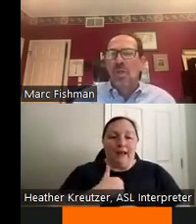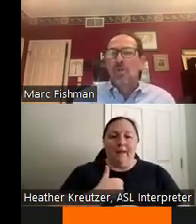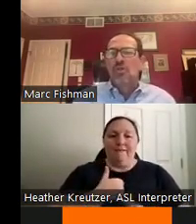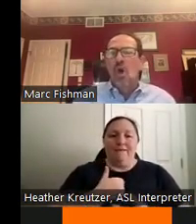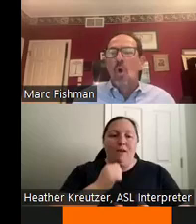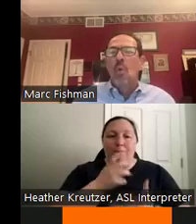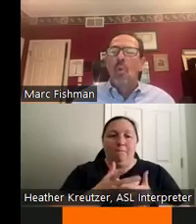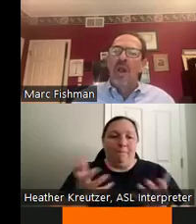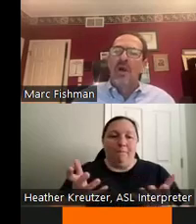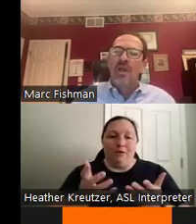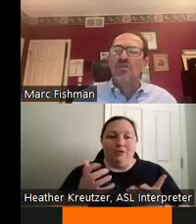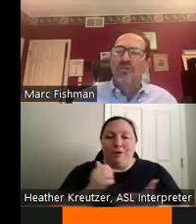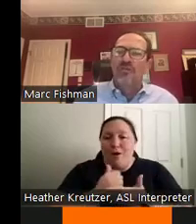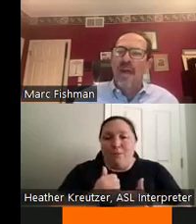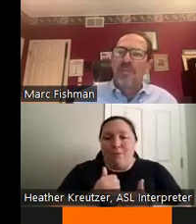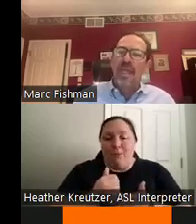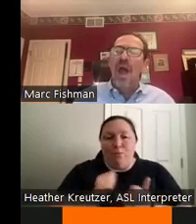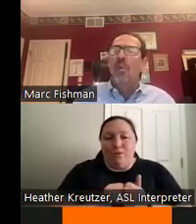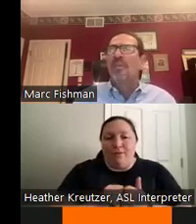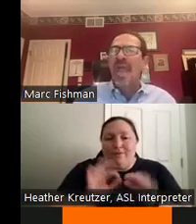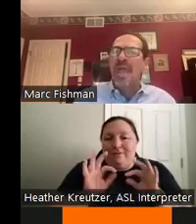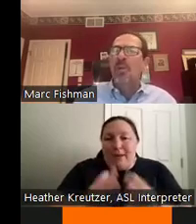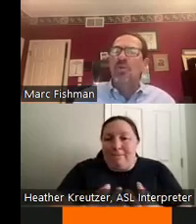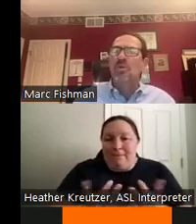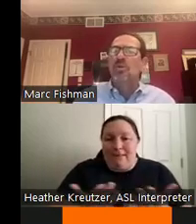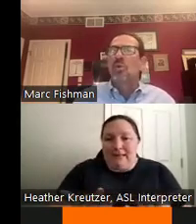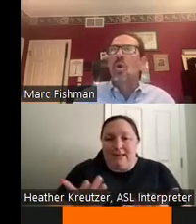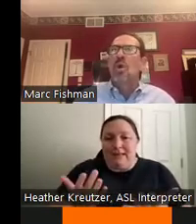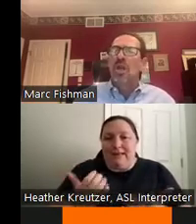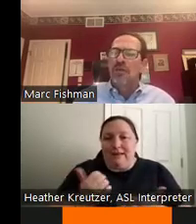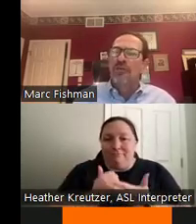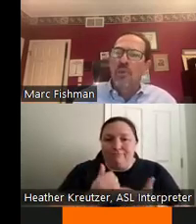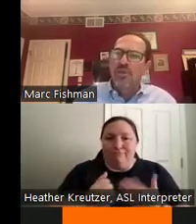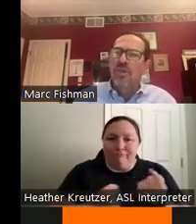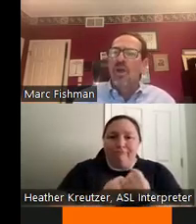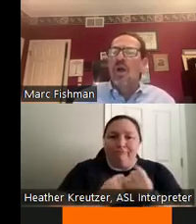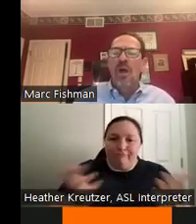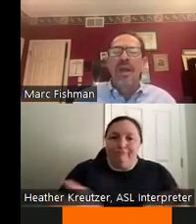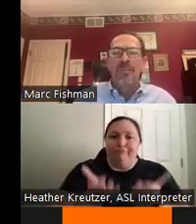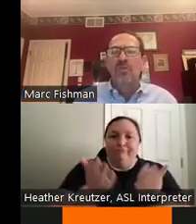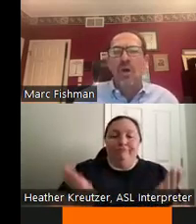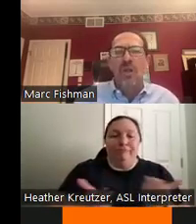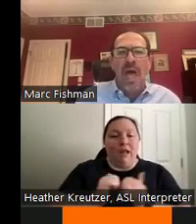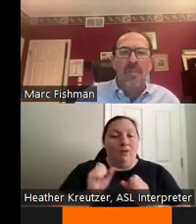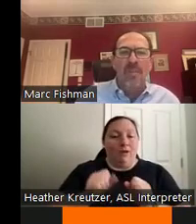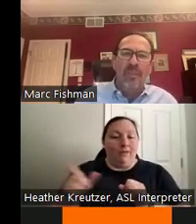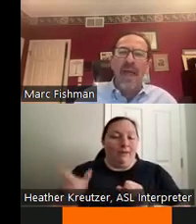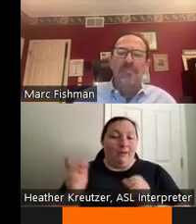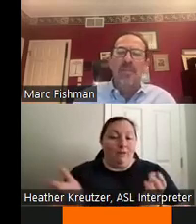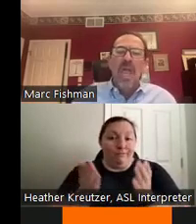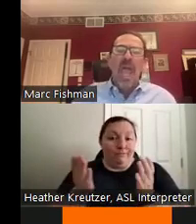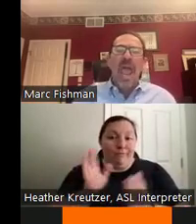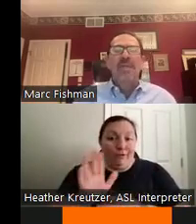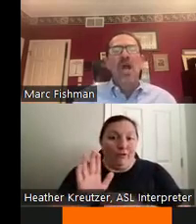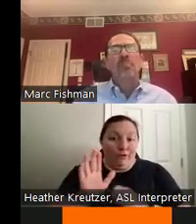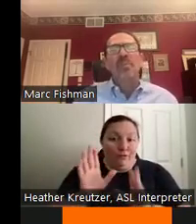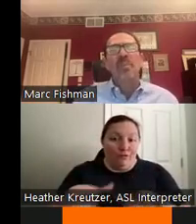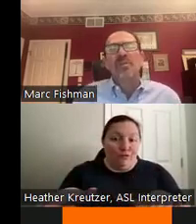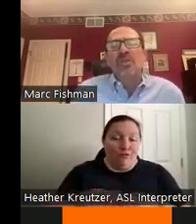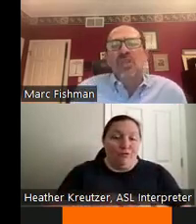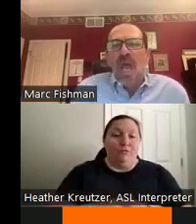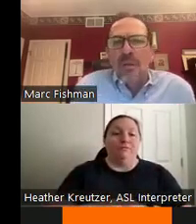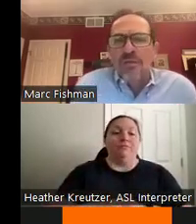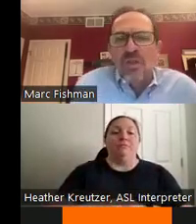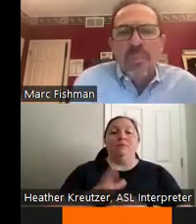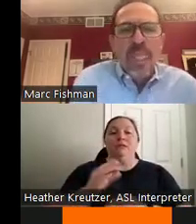leverage. So where is the family? How are they able to influence their young one? And I'm going to talk a lot about that. And the young